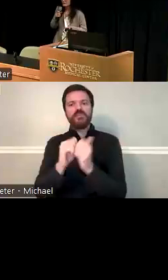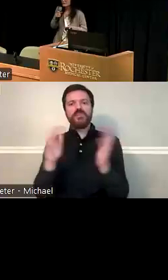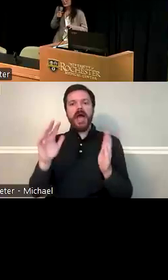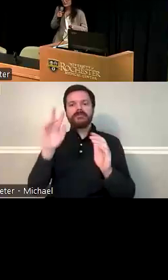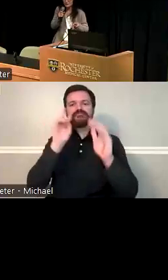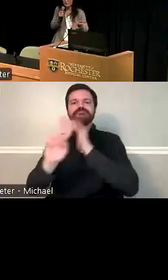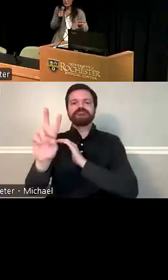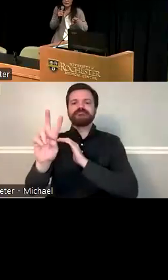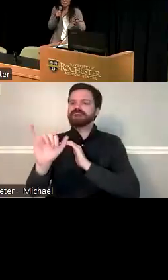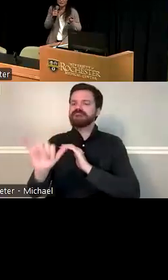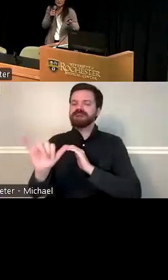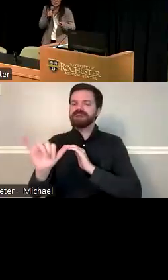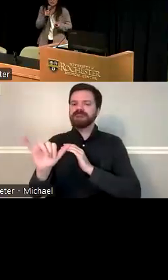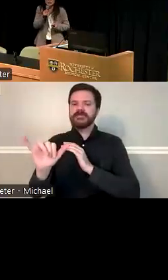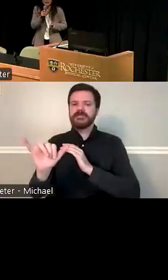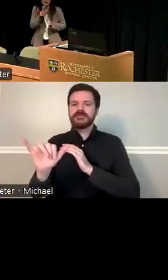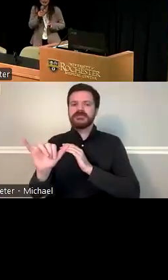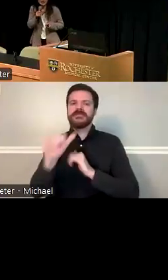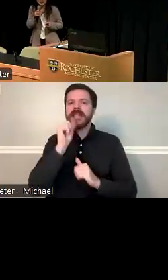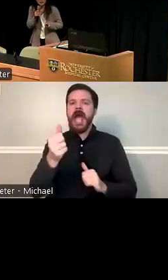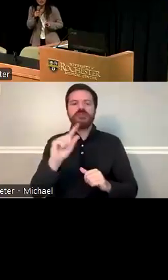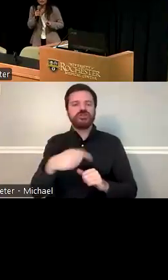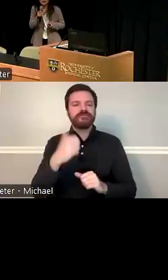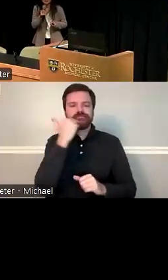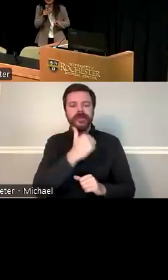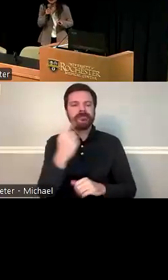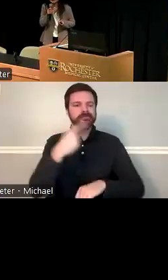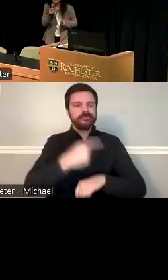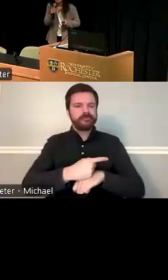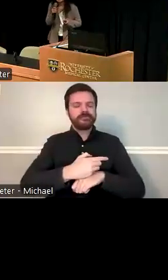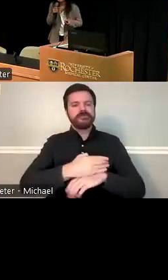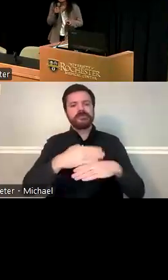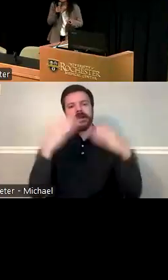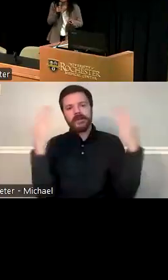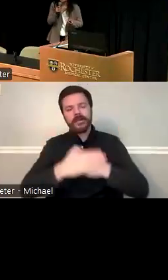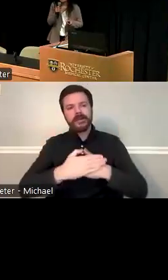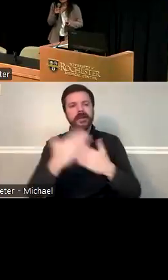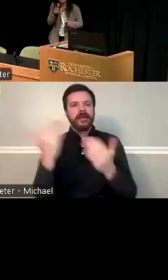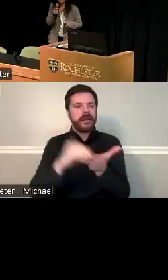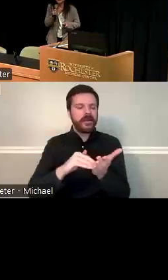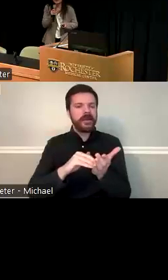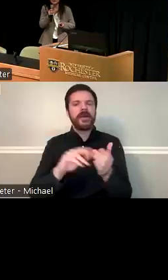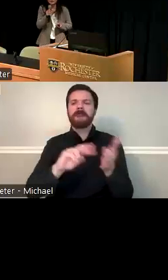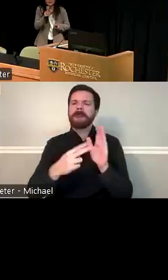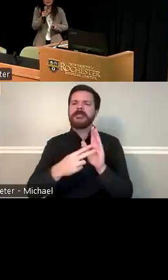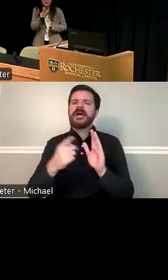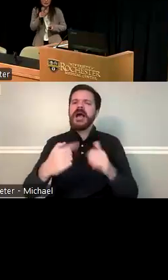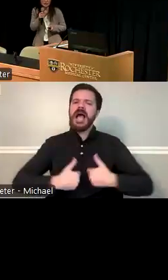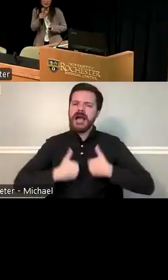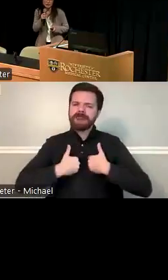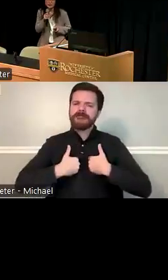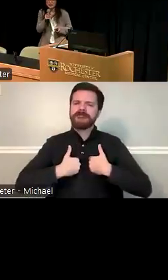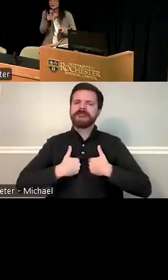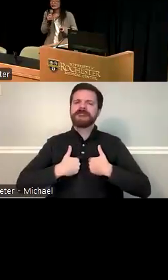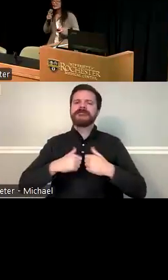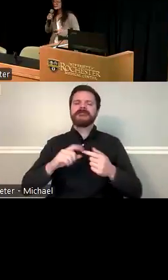that are just not from just a day to day. And then you see your life as being meaningful and purposeful in the midst of these